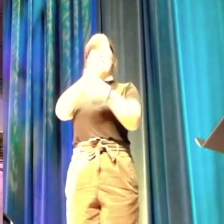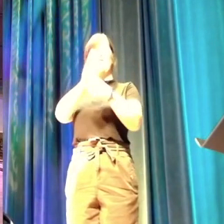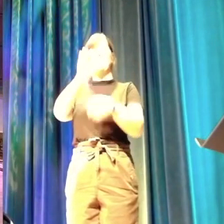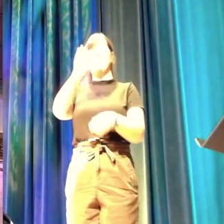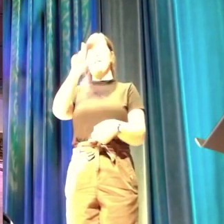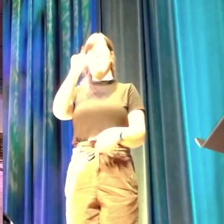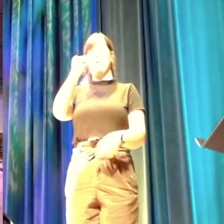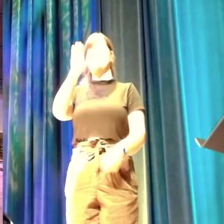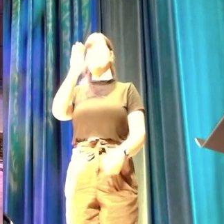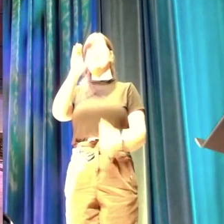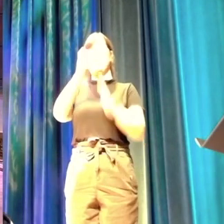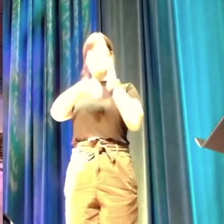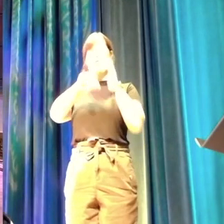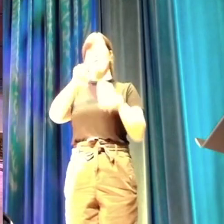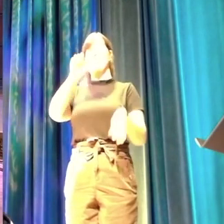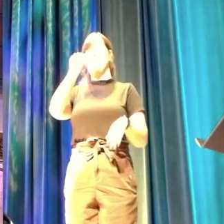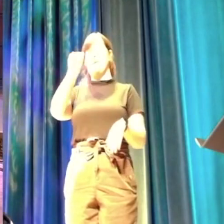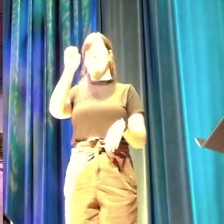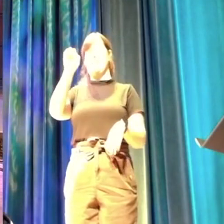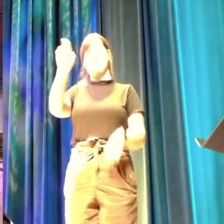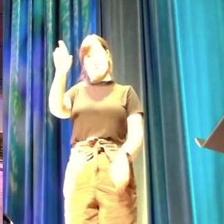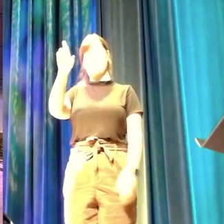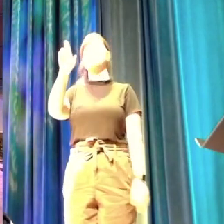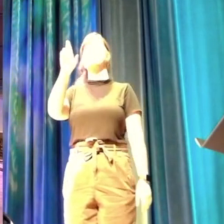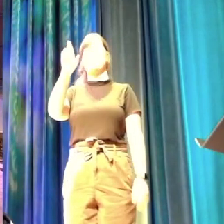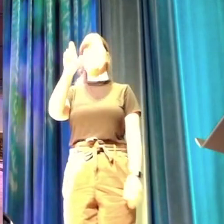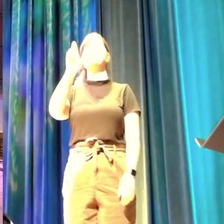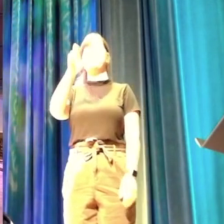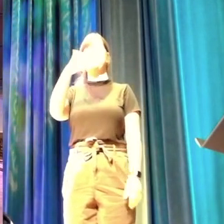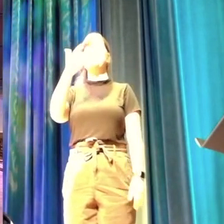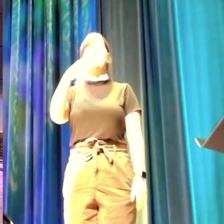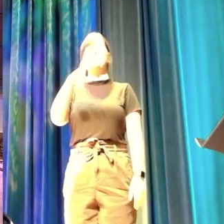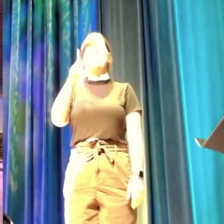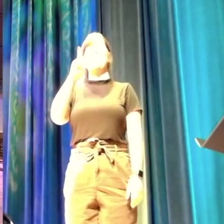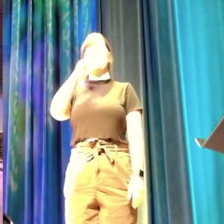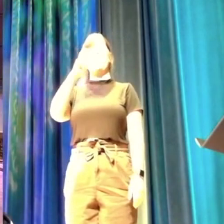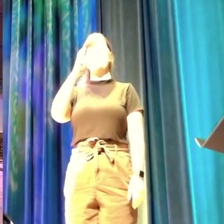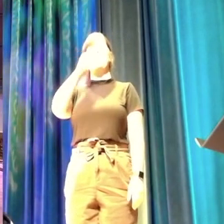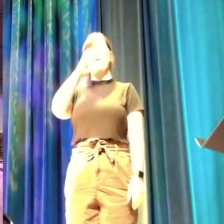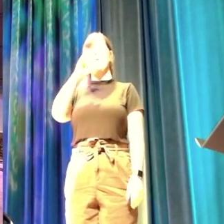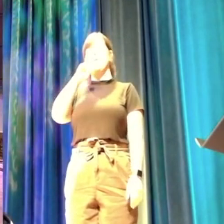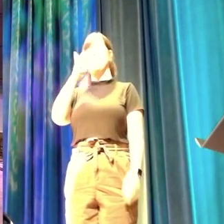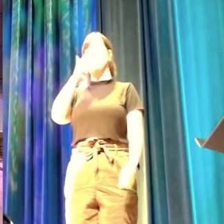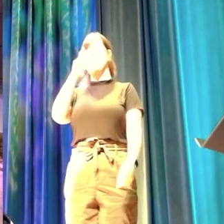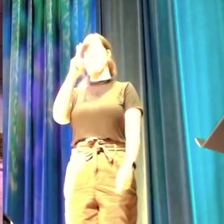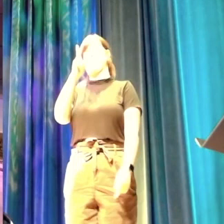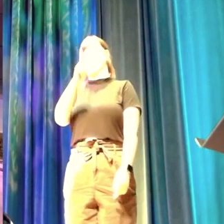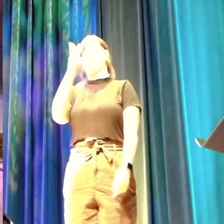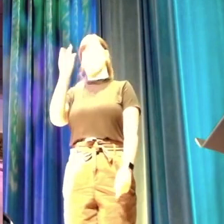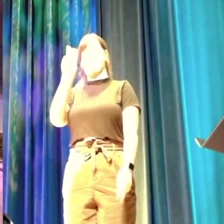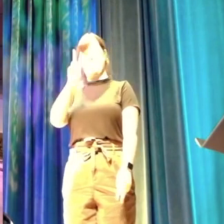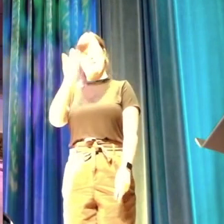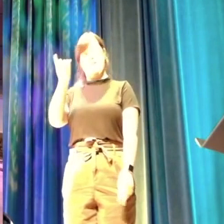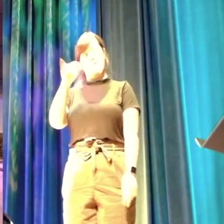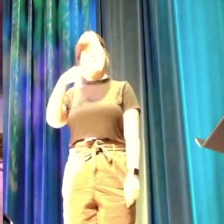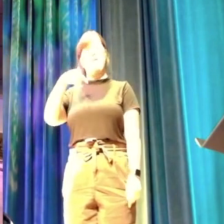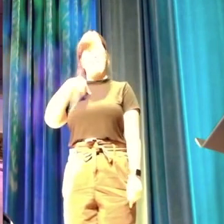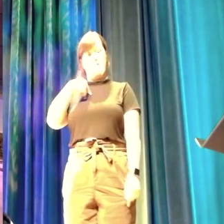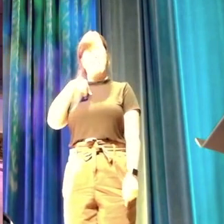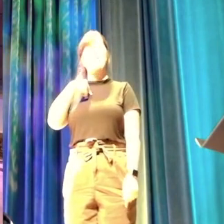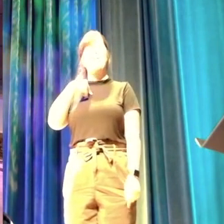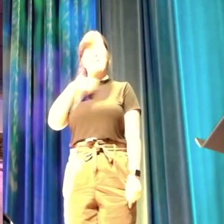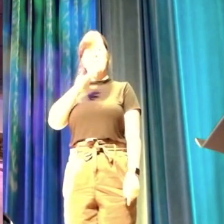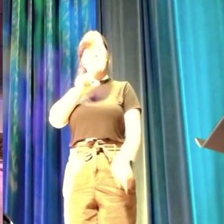which is the Association for Education and Rehabilitation of the Blind and Visually Impaired. I'm also a member,